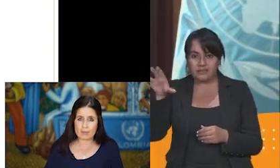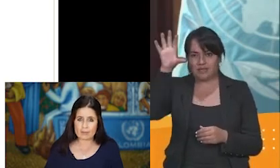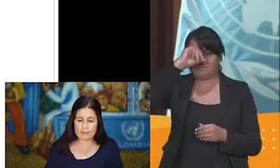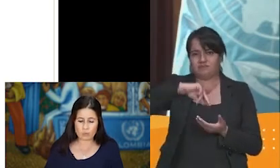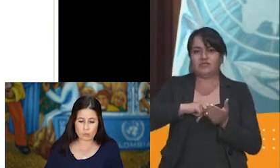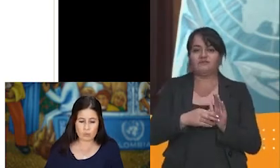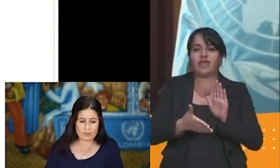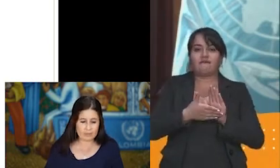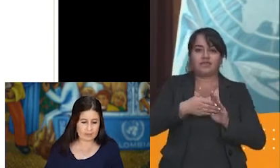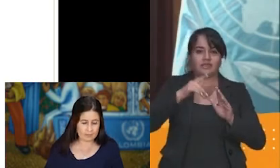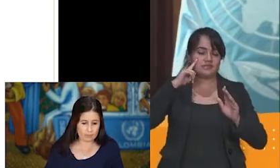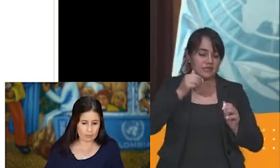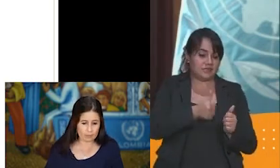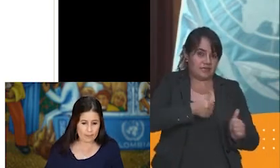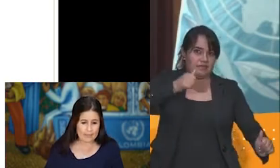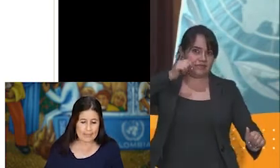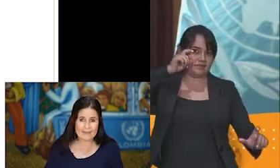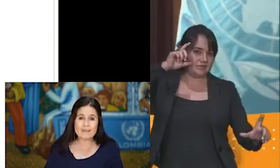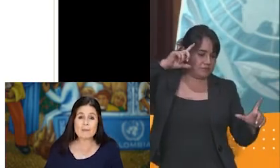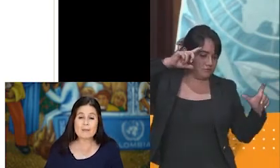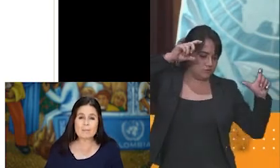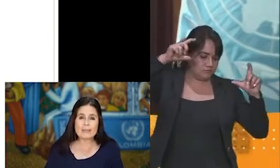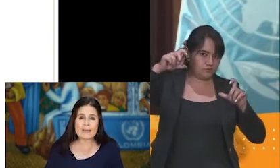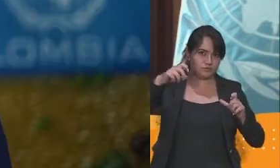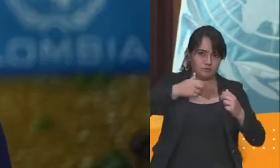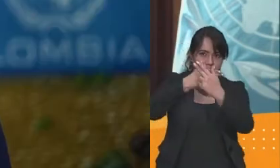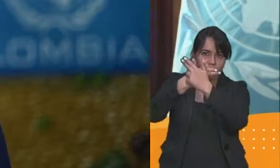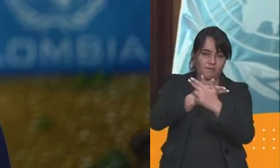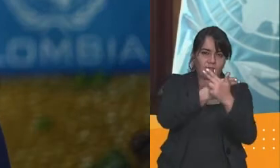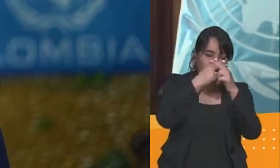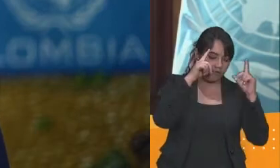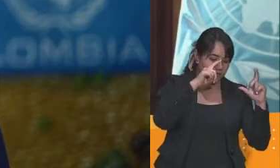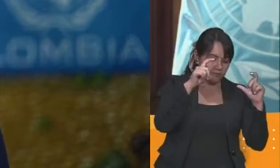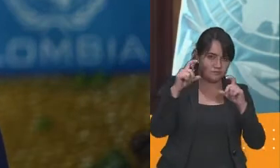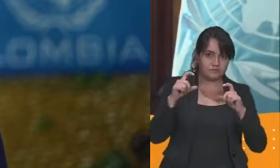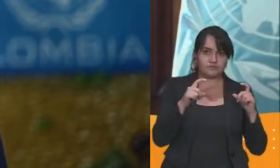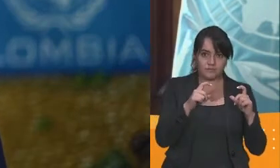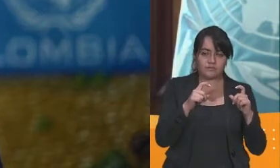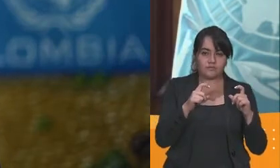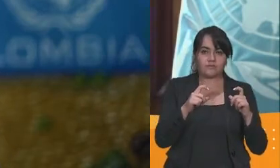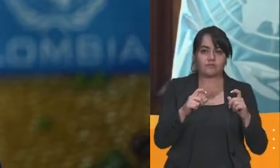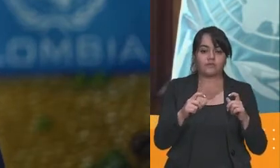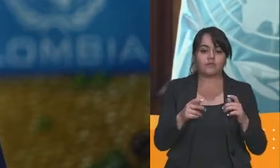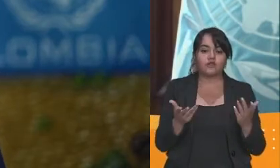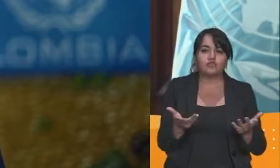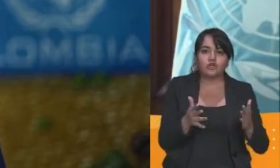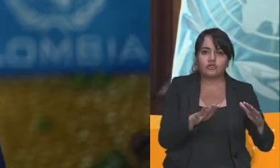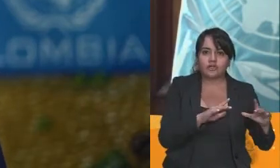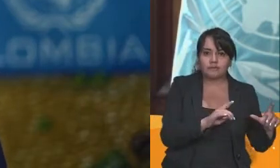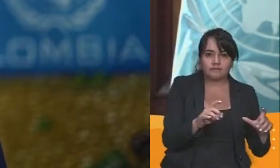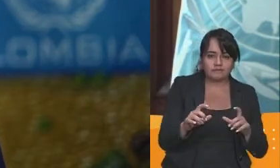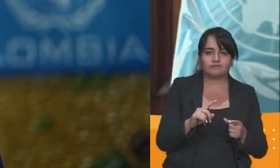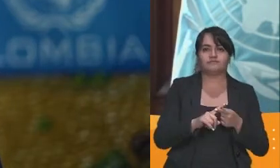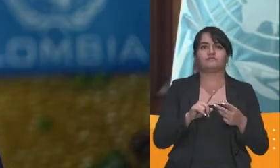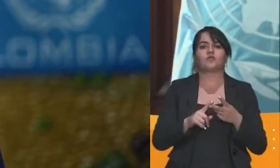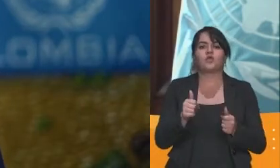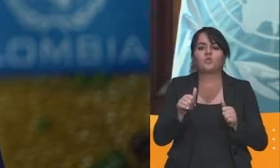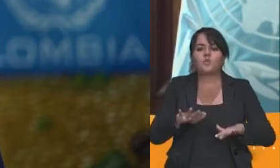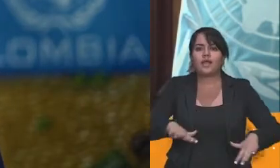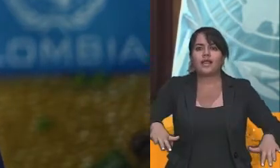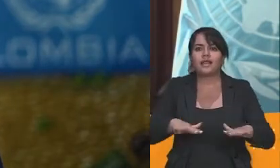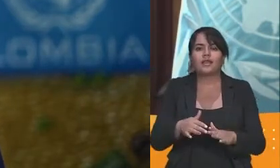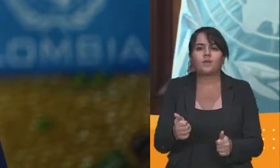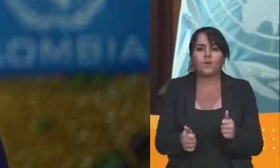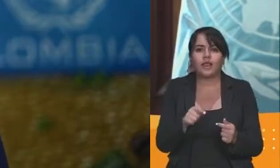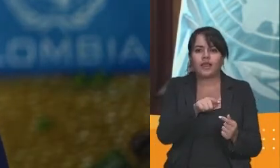calling it throughout the presentation. This first pillar is going to show us where we find all the alluvial gold mining zones and which